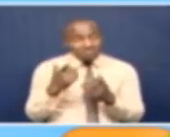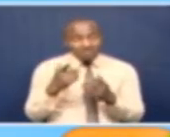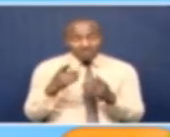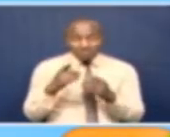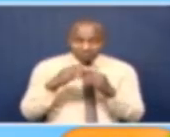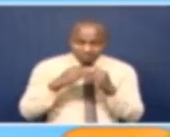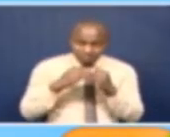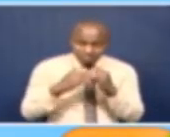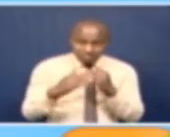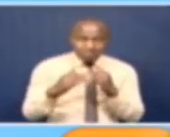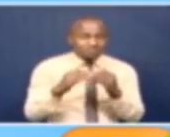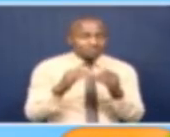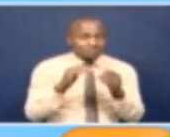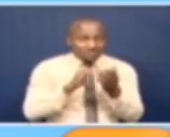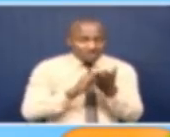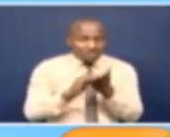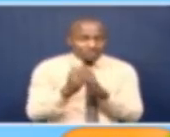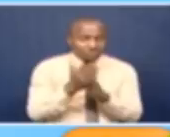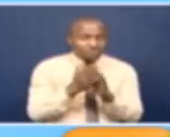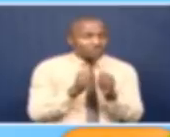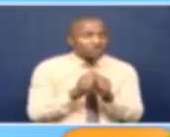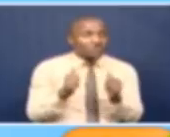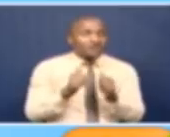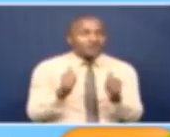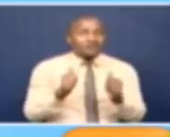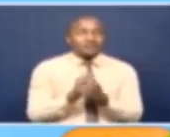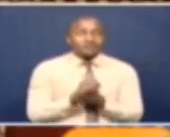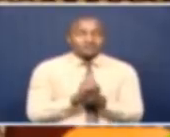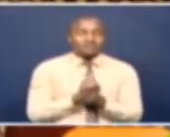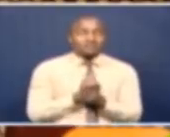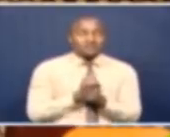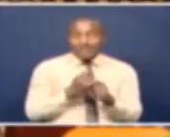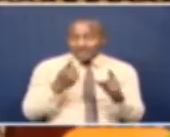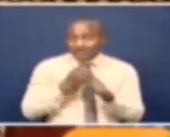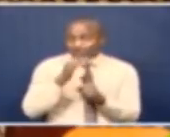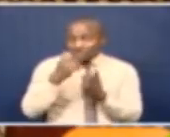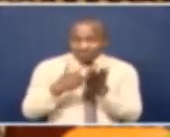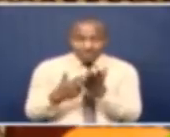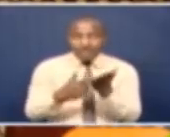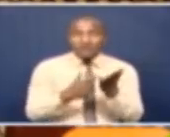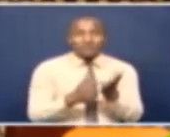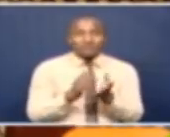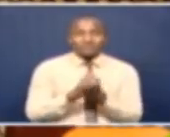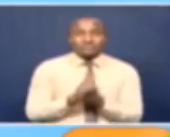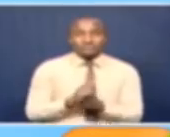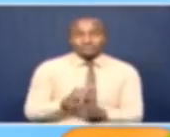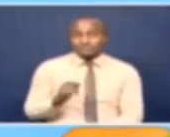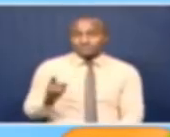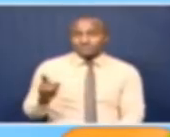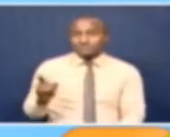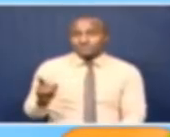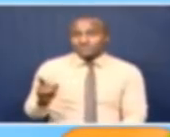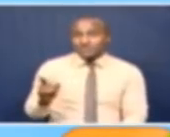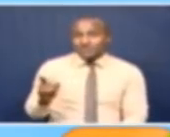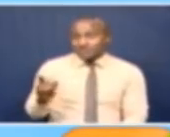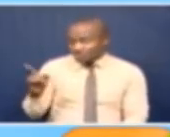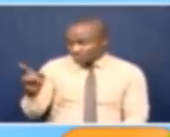reconciliation. That path of reconciliation must be kept open. It's different from dialogue for Nusumkate. Before Senator gives his rebuttal, real